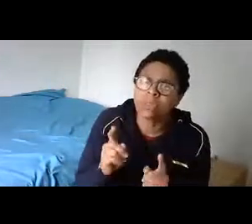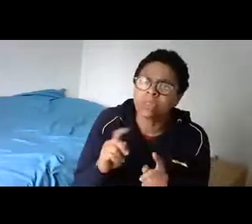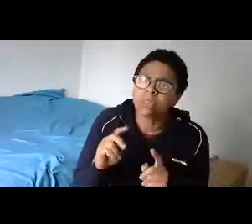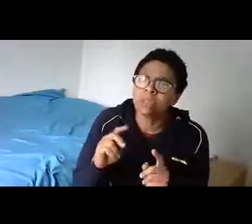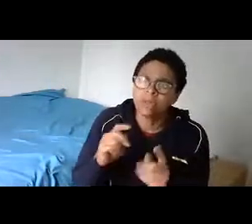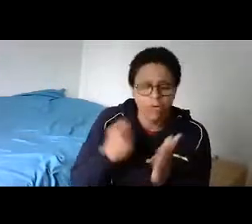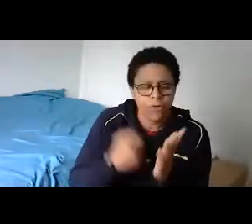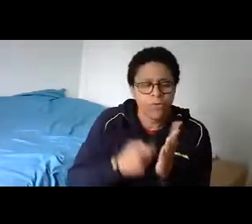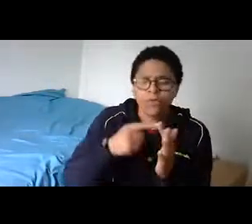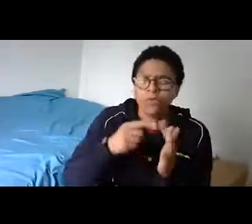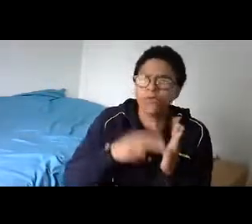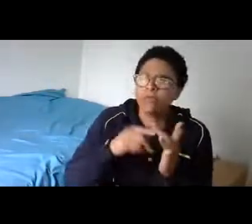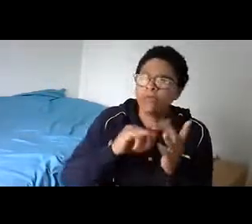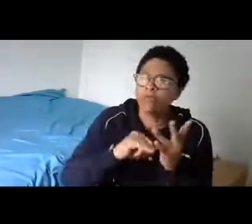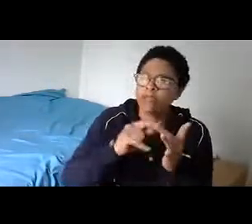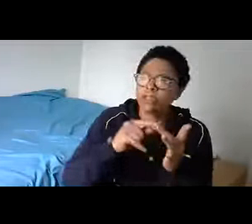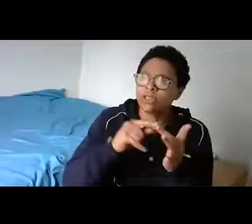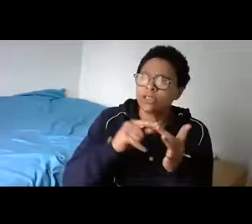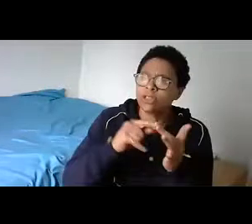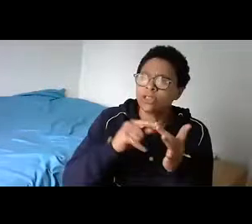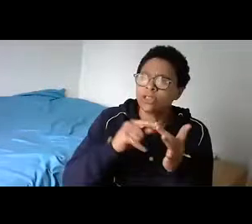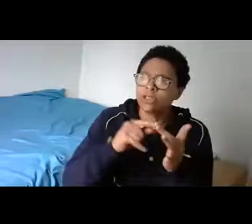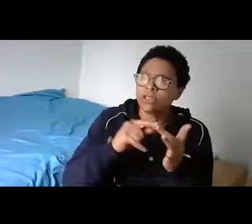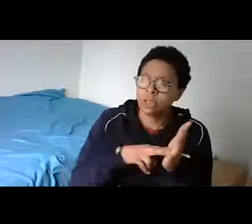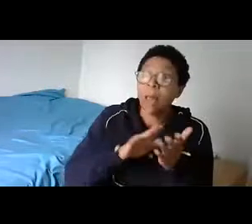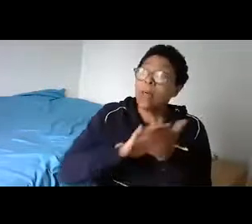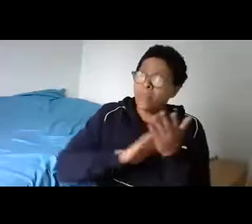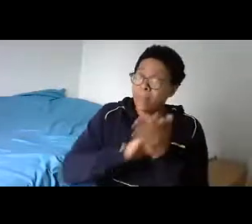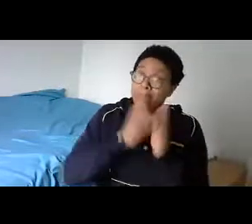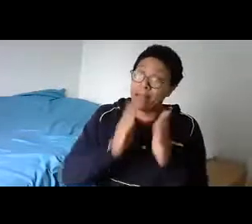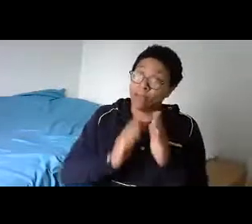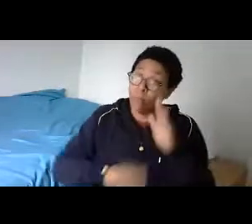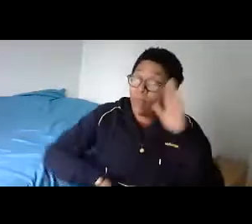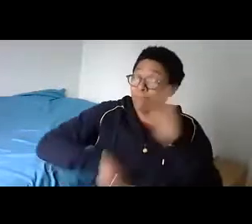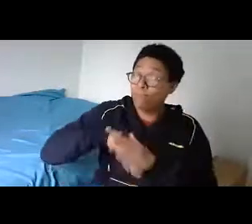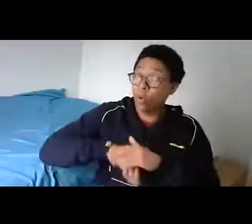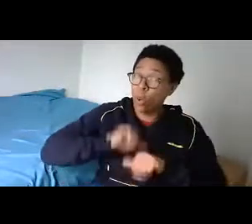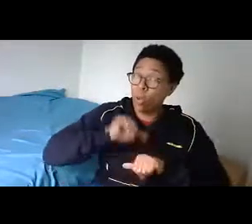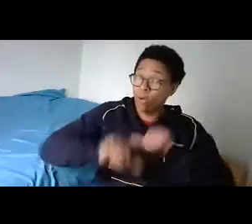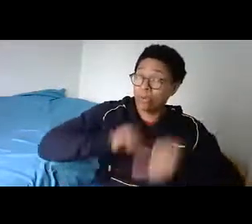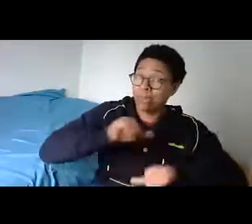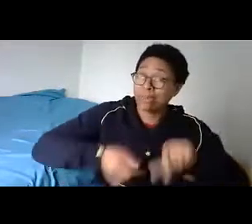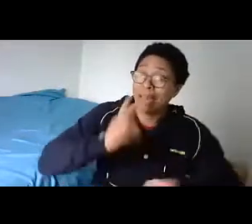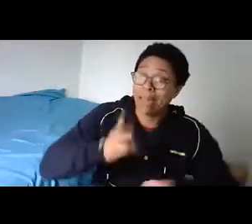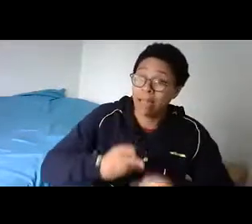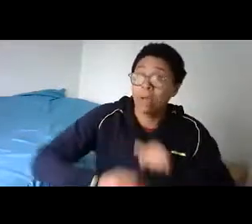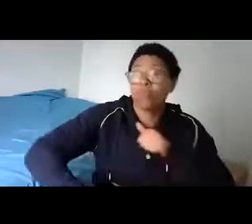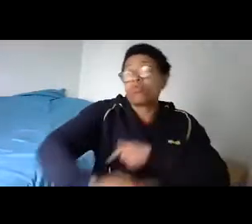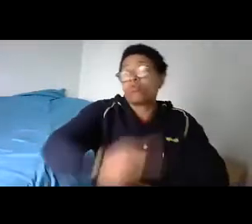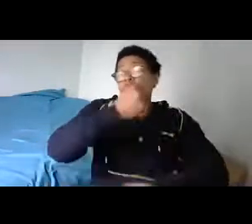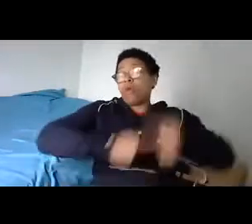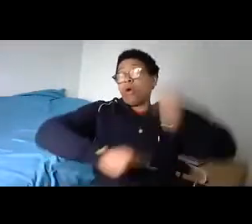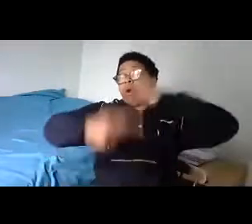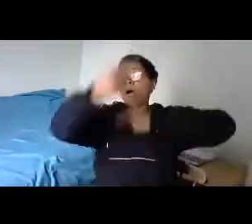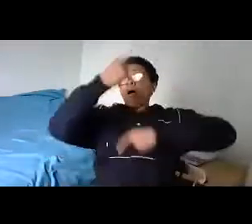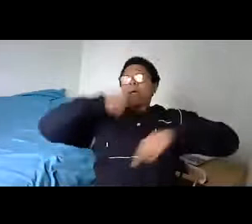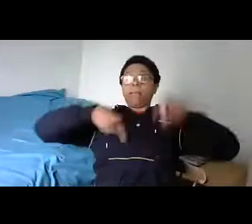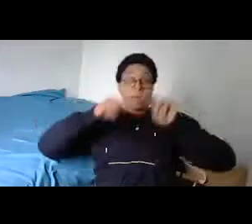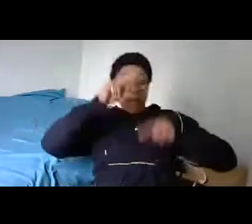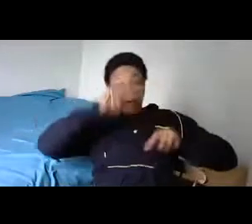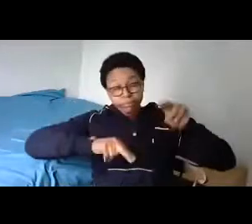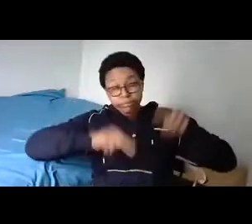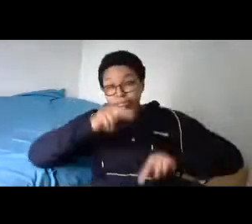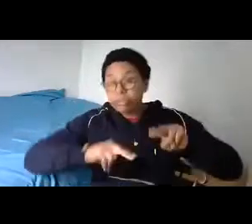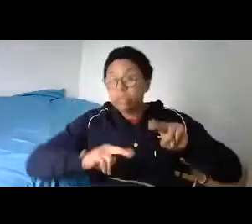is effectively, they have to assess your needs, they have to go through the whole process again. So if your support